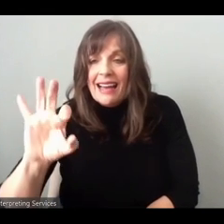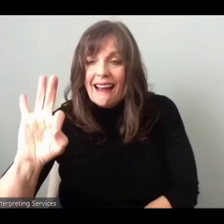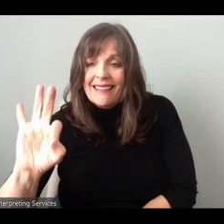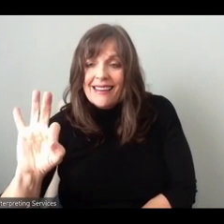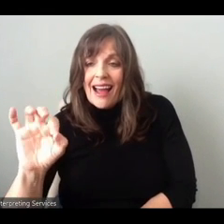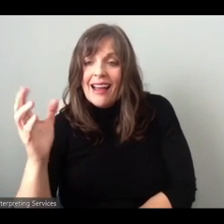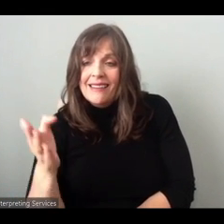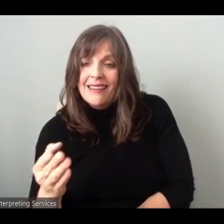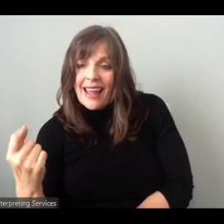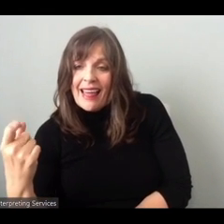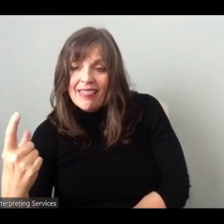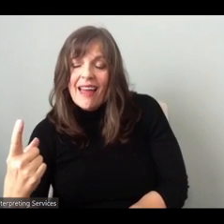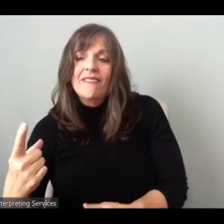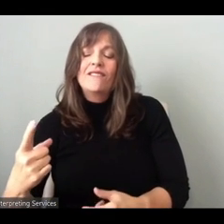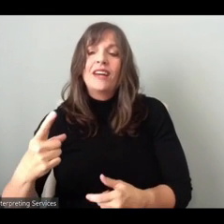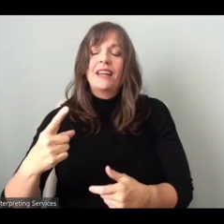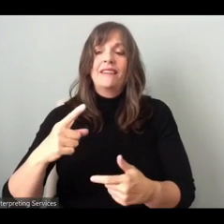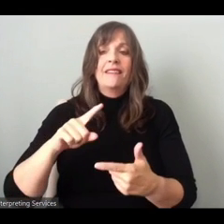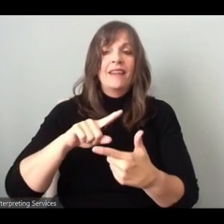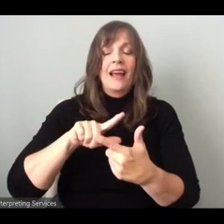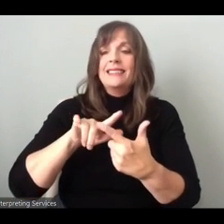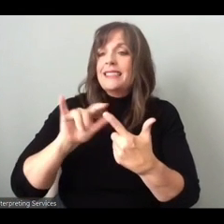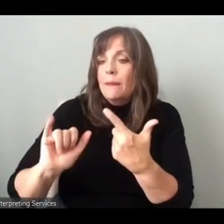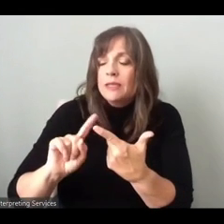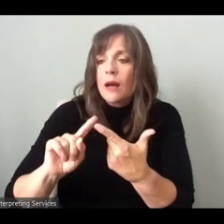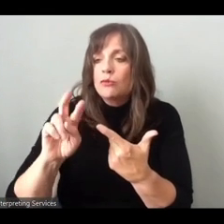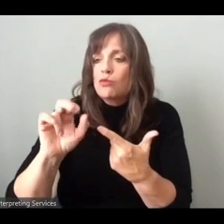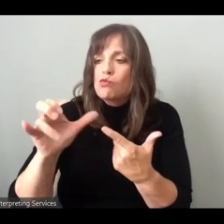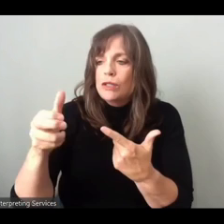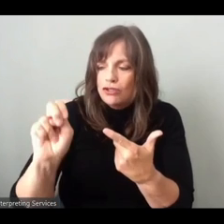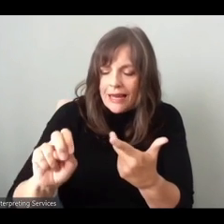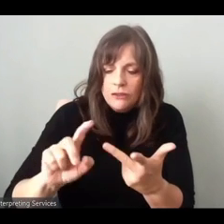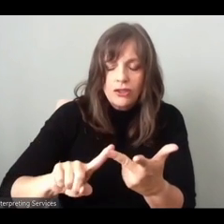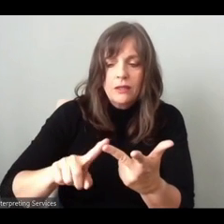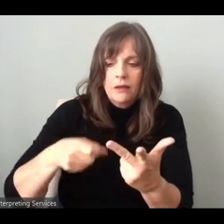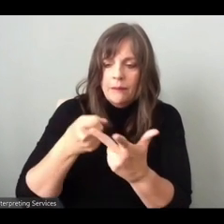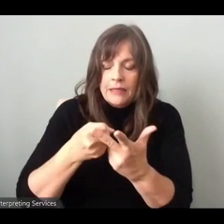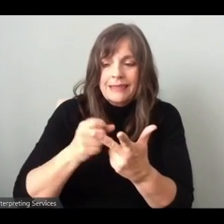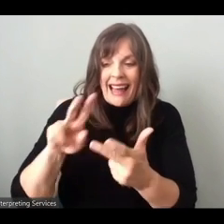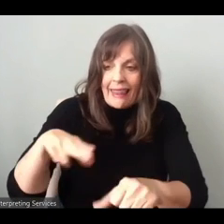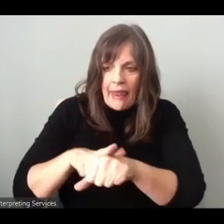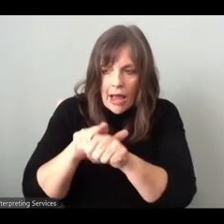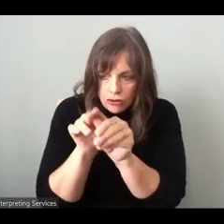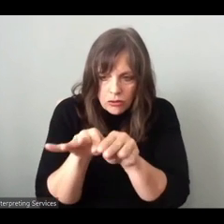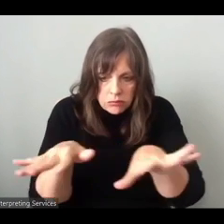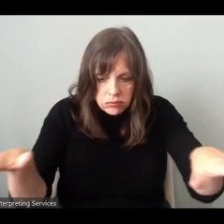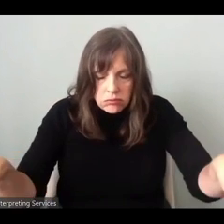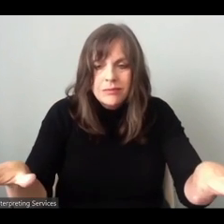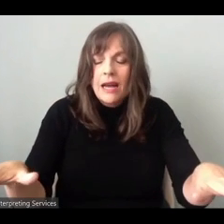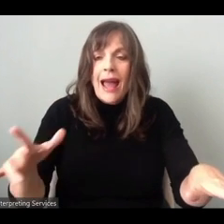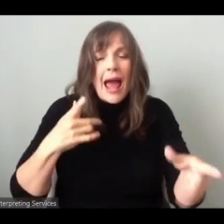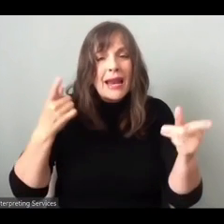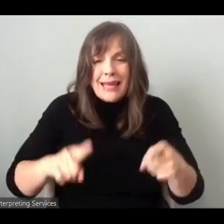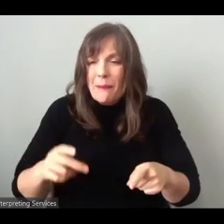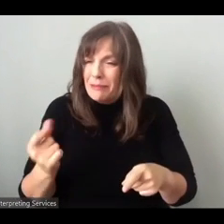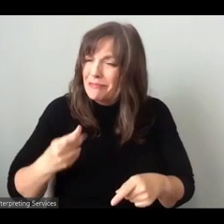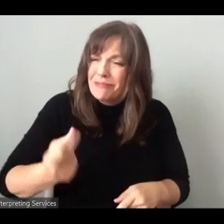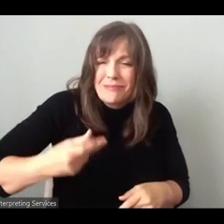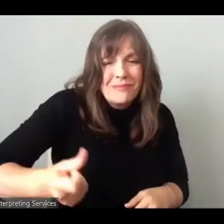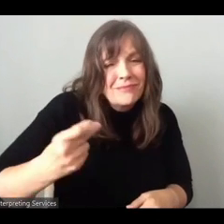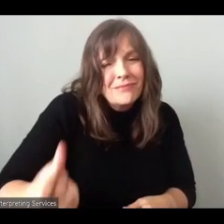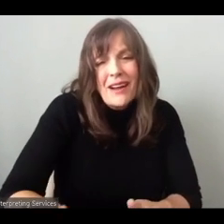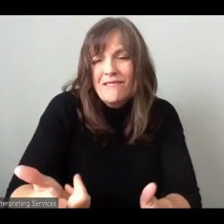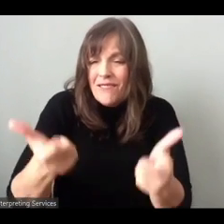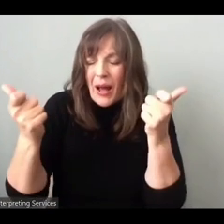meets a natural disaster. It's also happening at just an astonishing speed. I designed